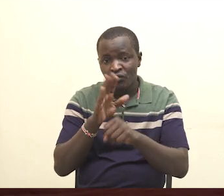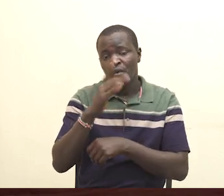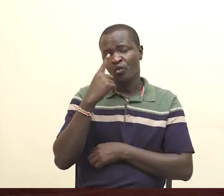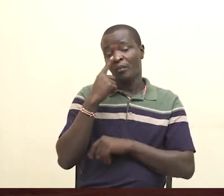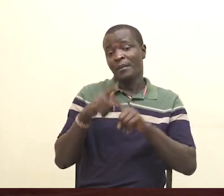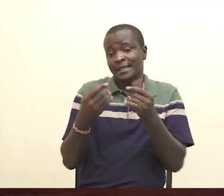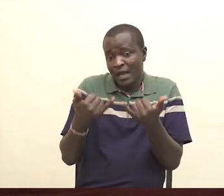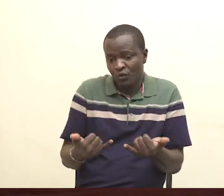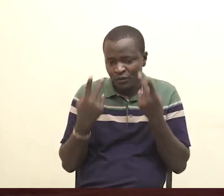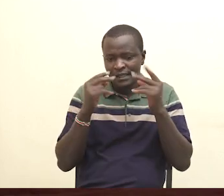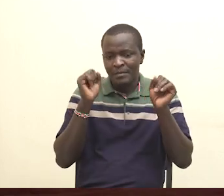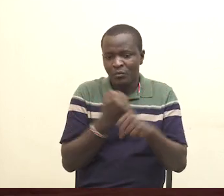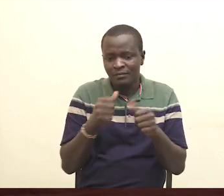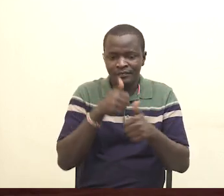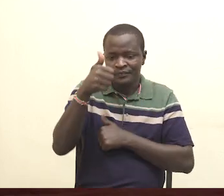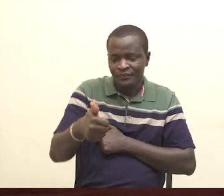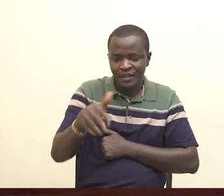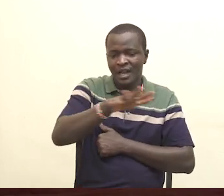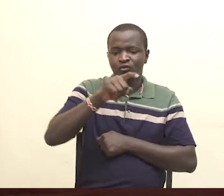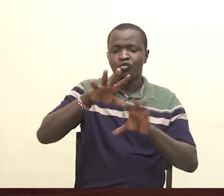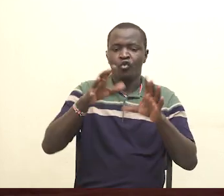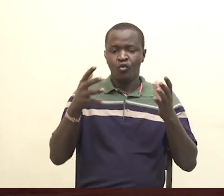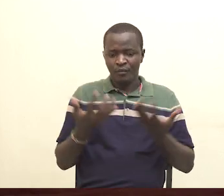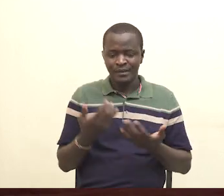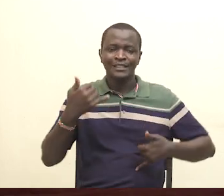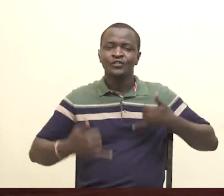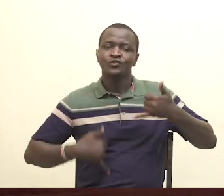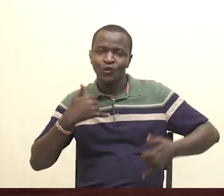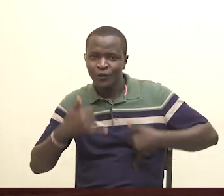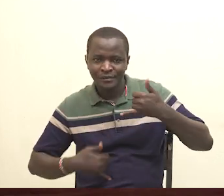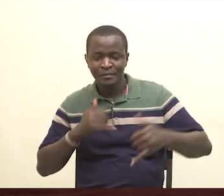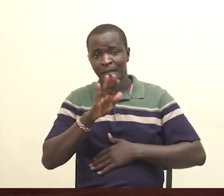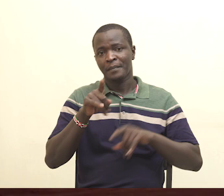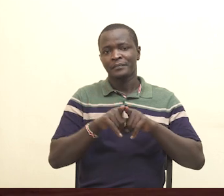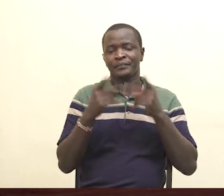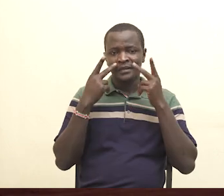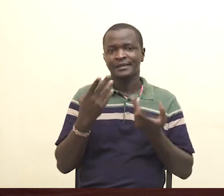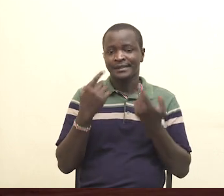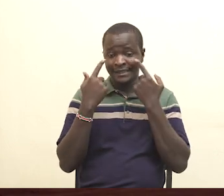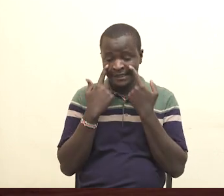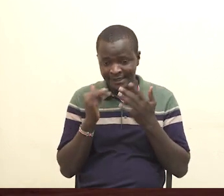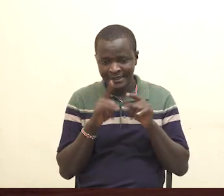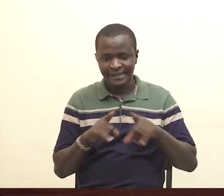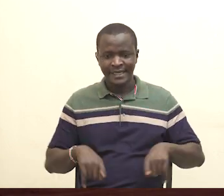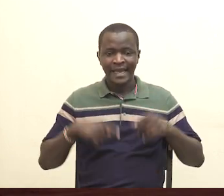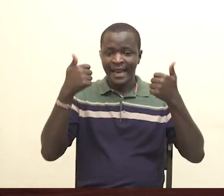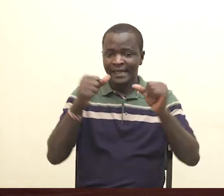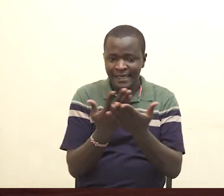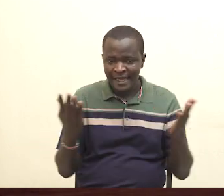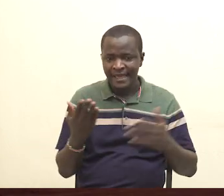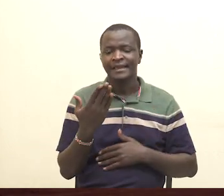20 yards away from their homes. But now they can move around the community, also enjoying the